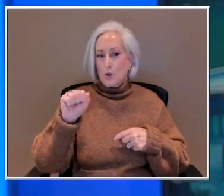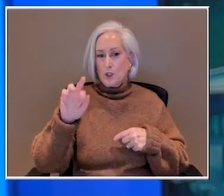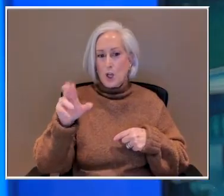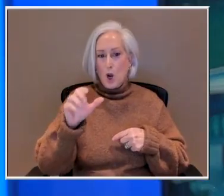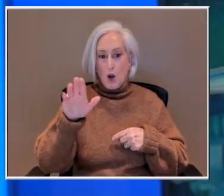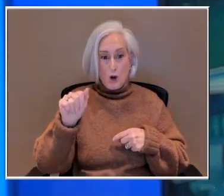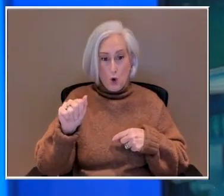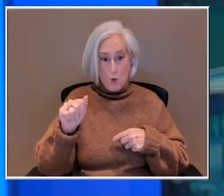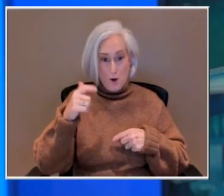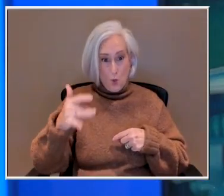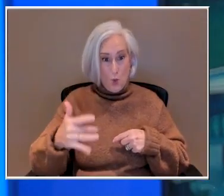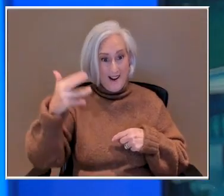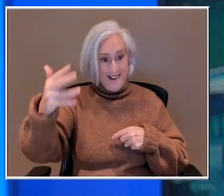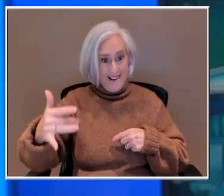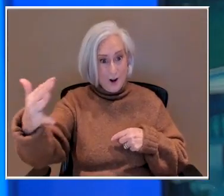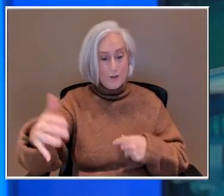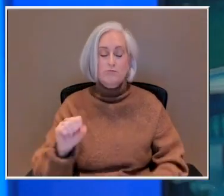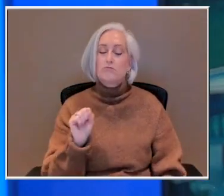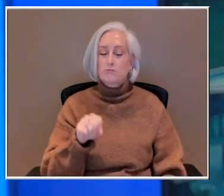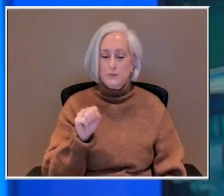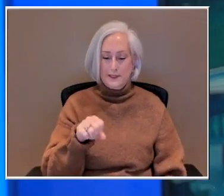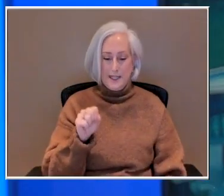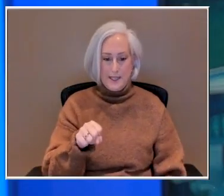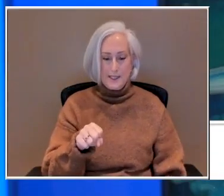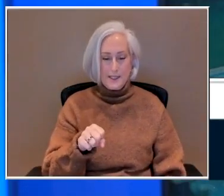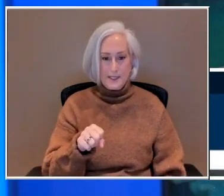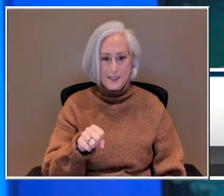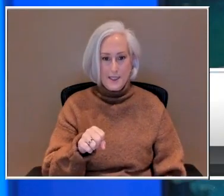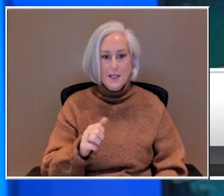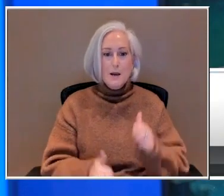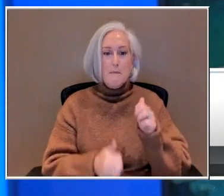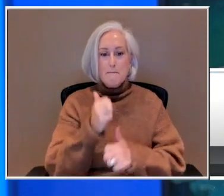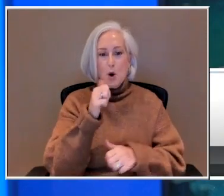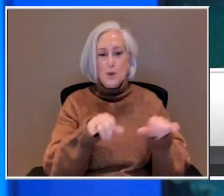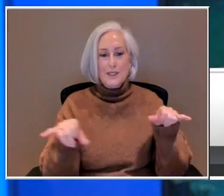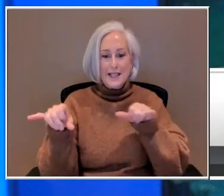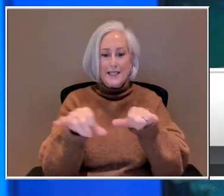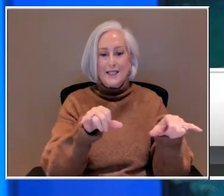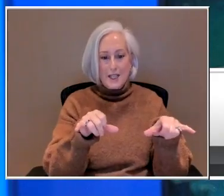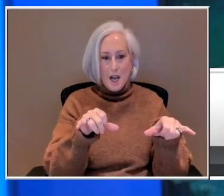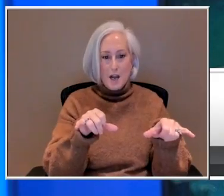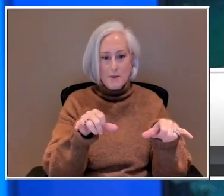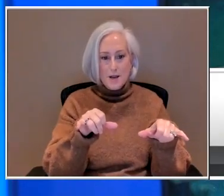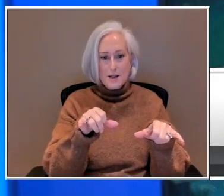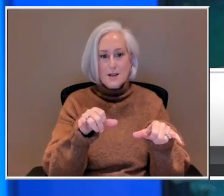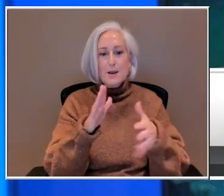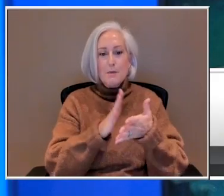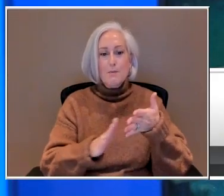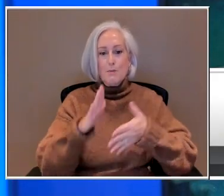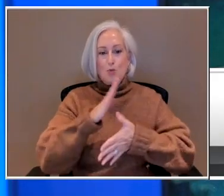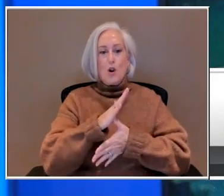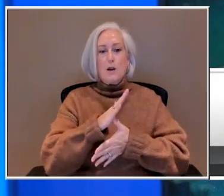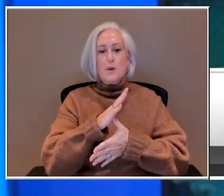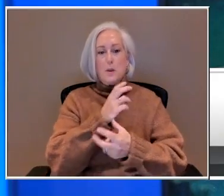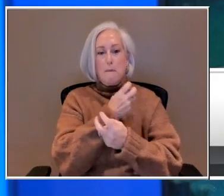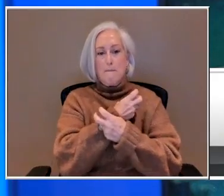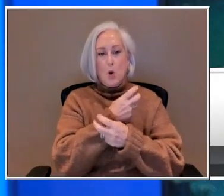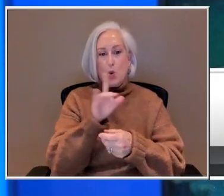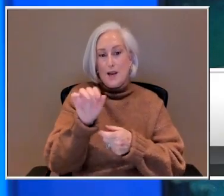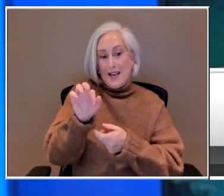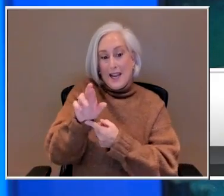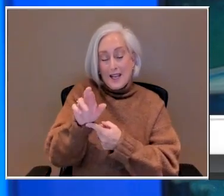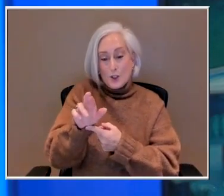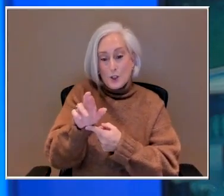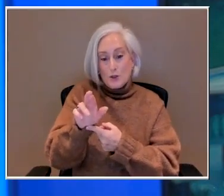very rare cancer. Osteosarcoma is actually the most common primary bone cancer. Now, when I say that, when people think